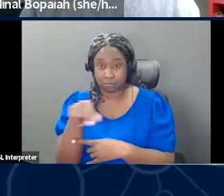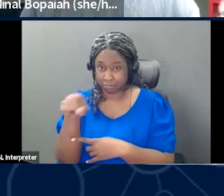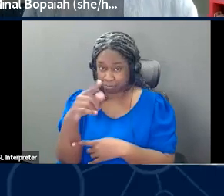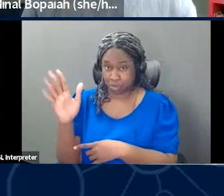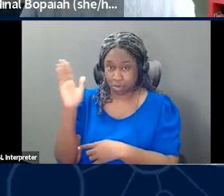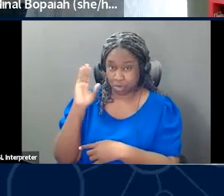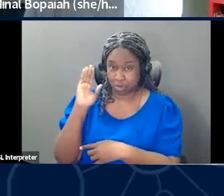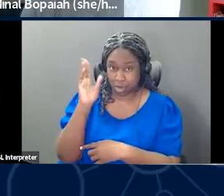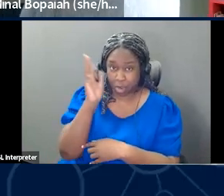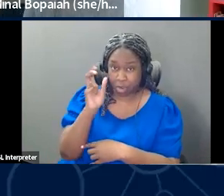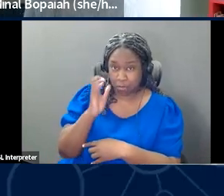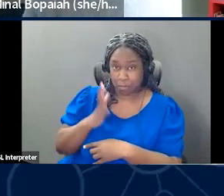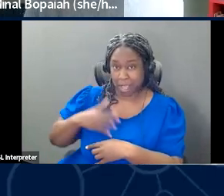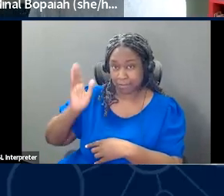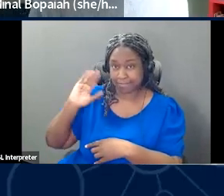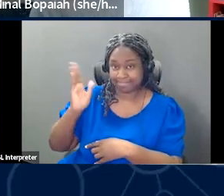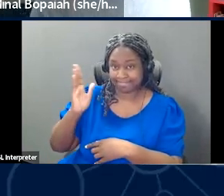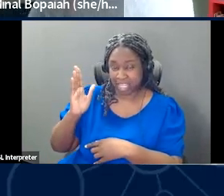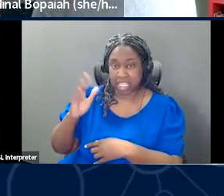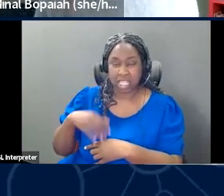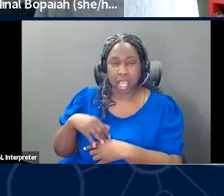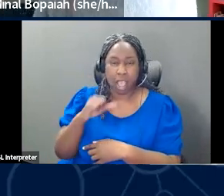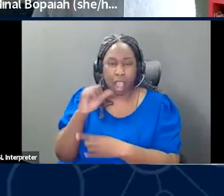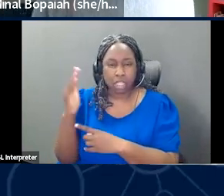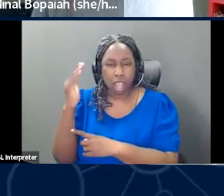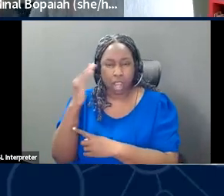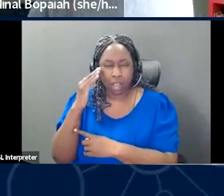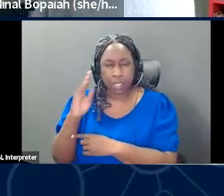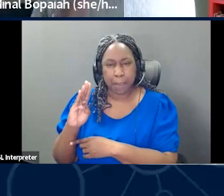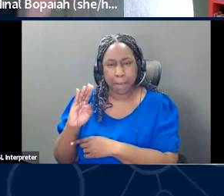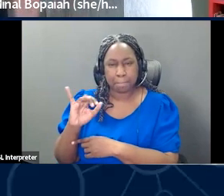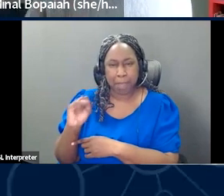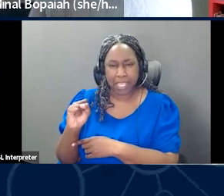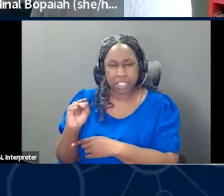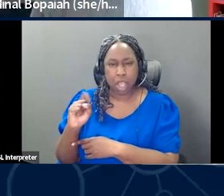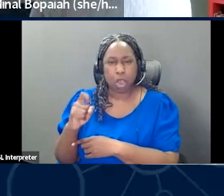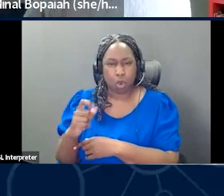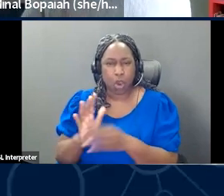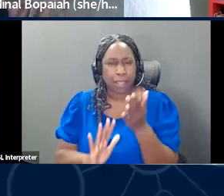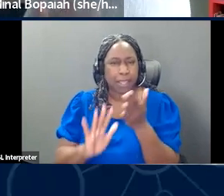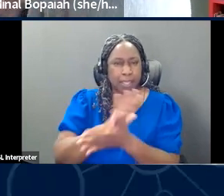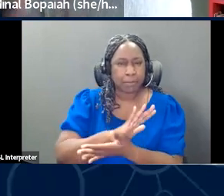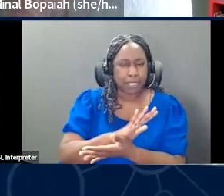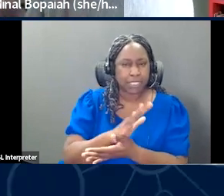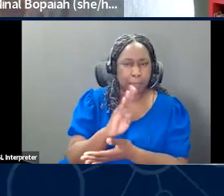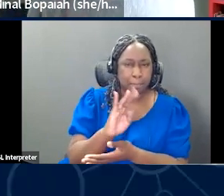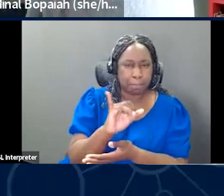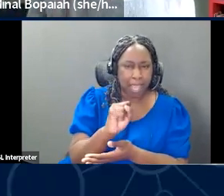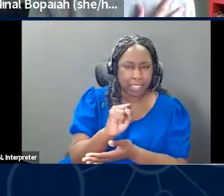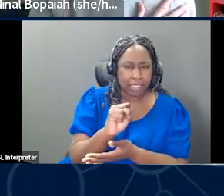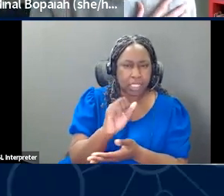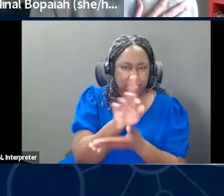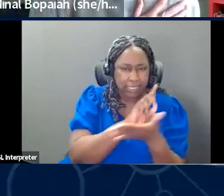my talks about unconscious bias or implicit bias in marketing and design, this is going to just, build on